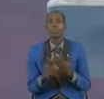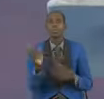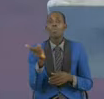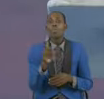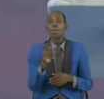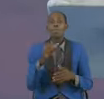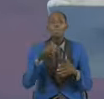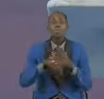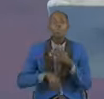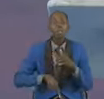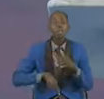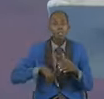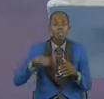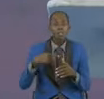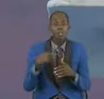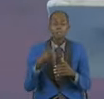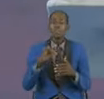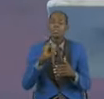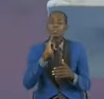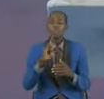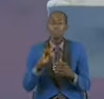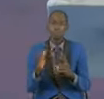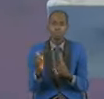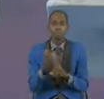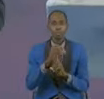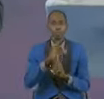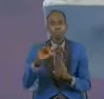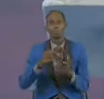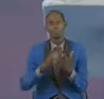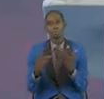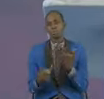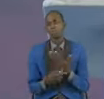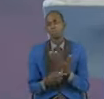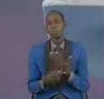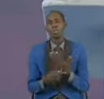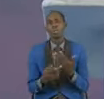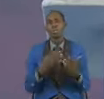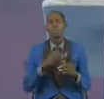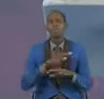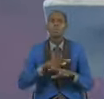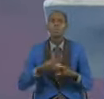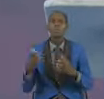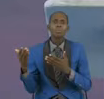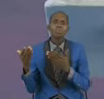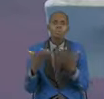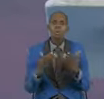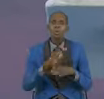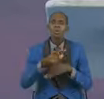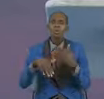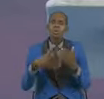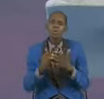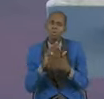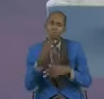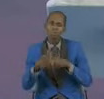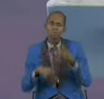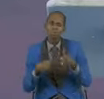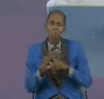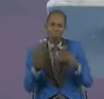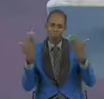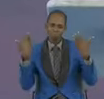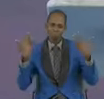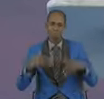is organizing. And then don't bring all that kind of dress that I saw last